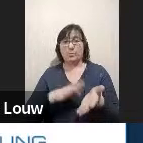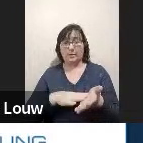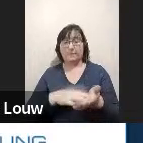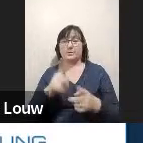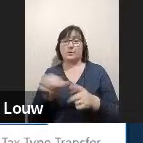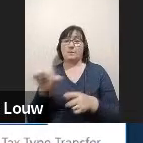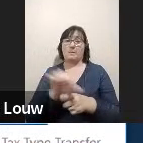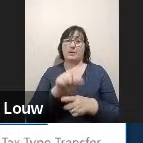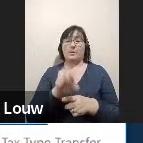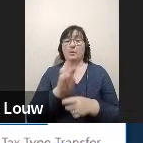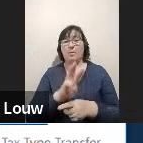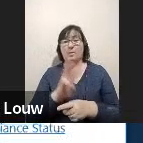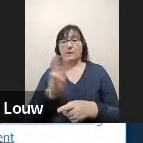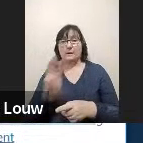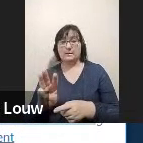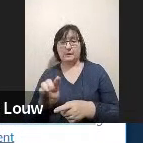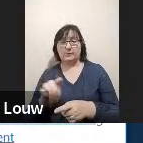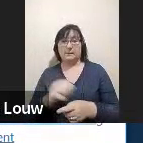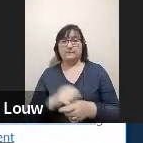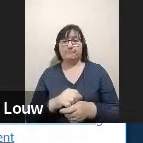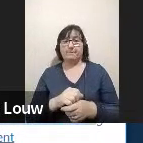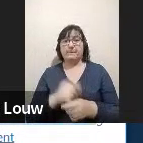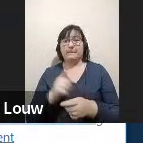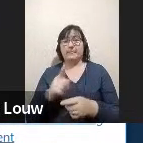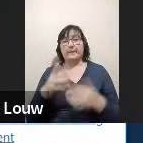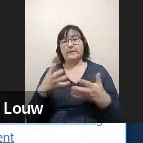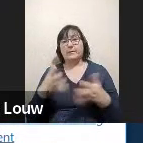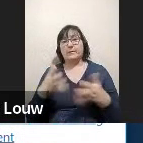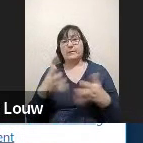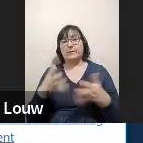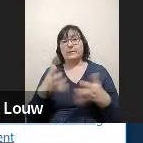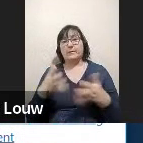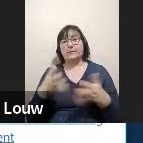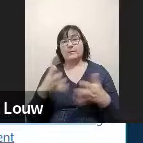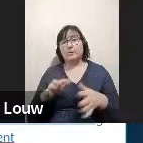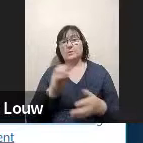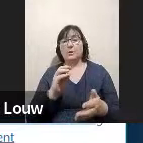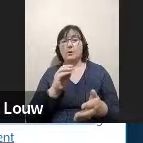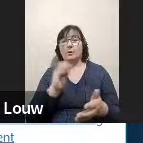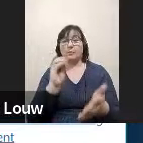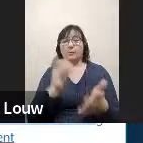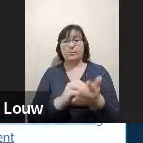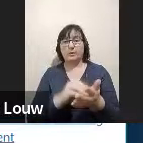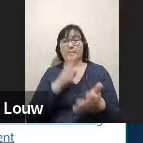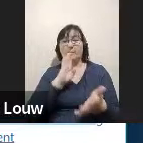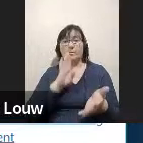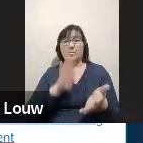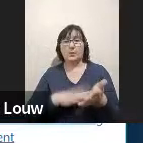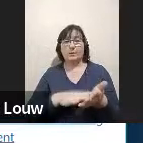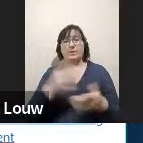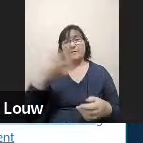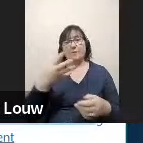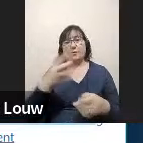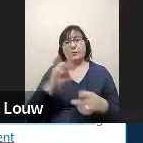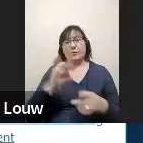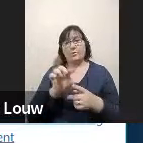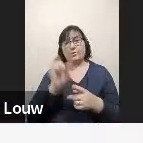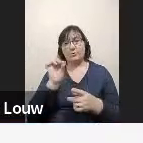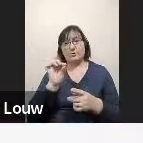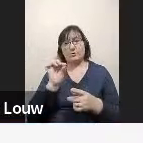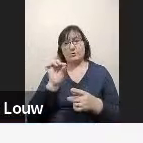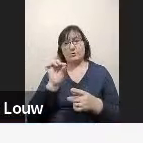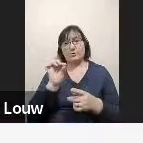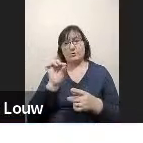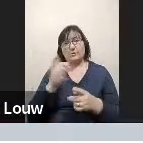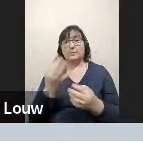you use the book an appointment option, it's the fourth option. Once you click on that, okay, then you